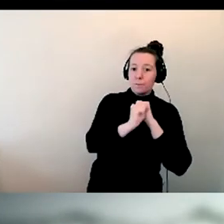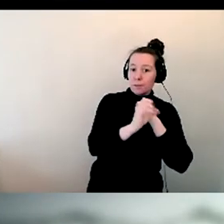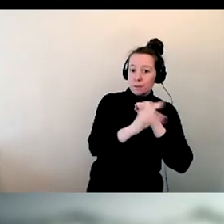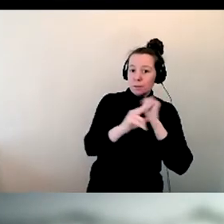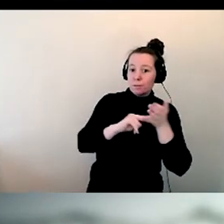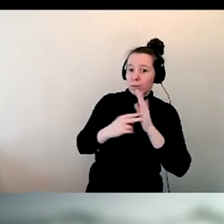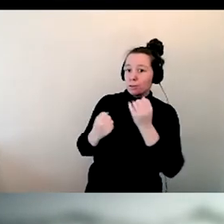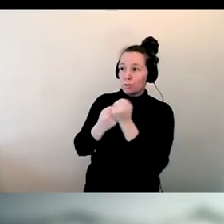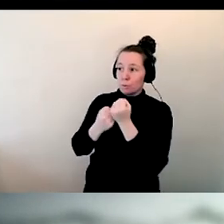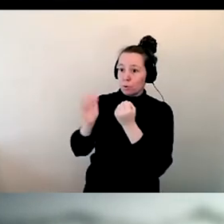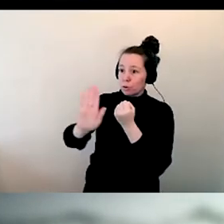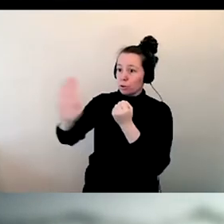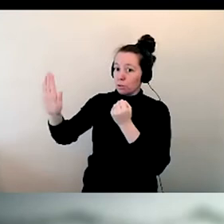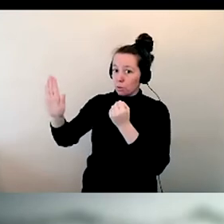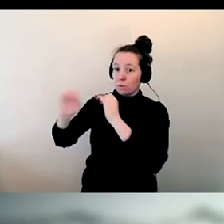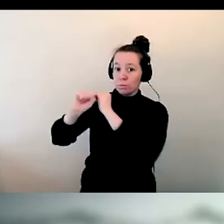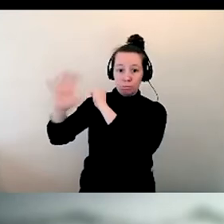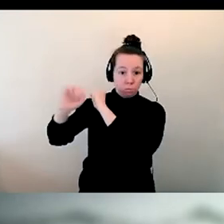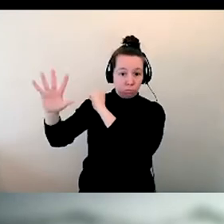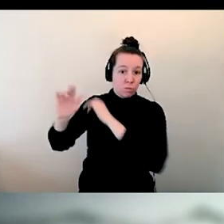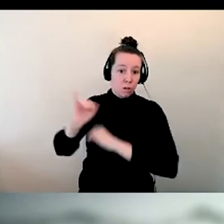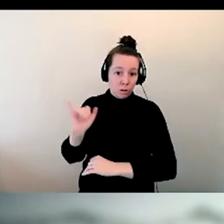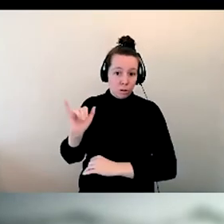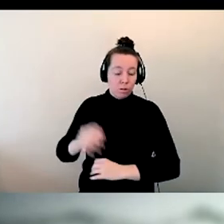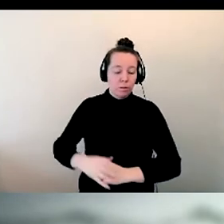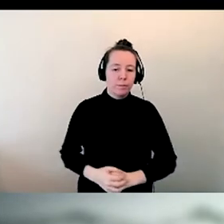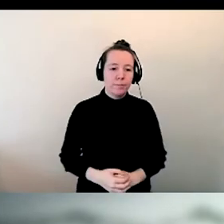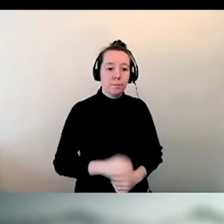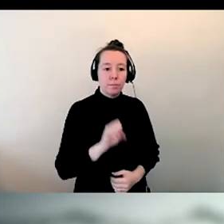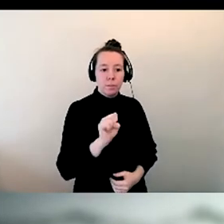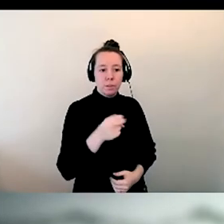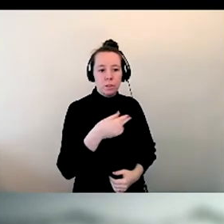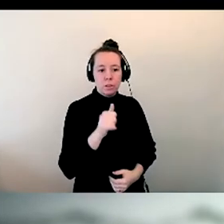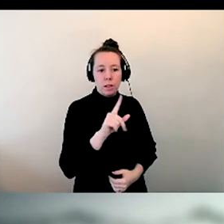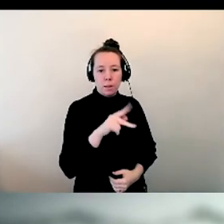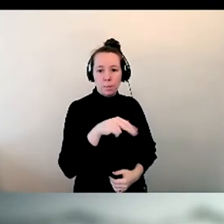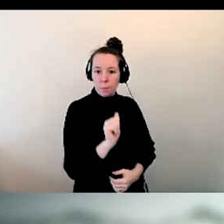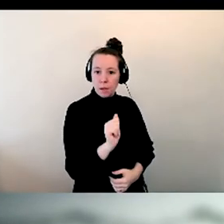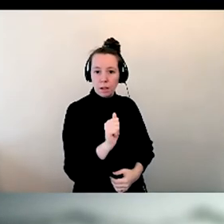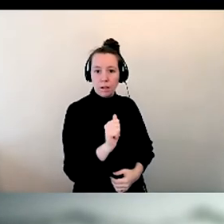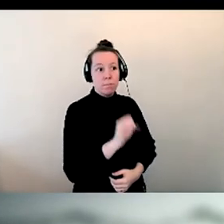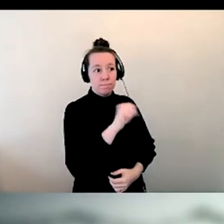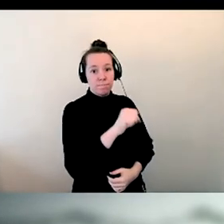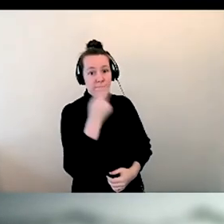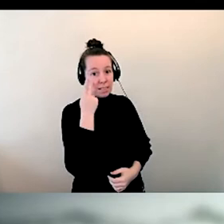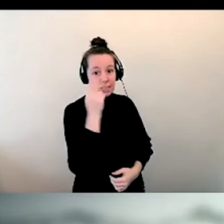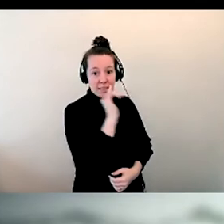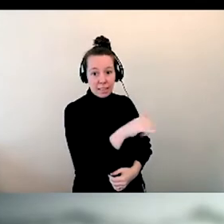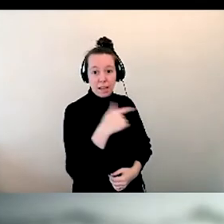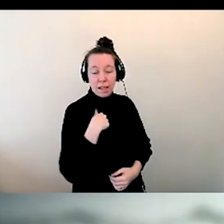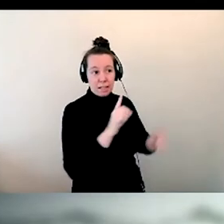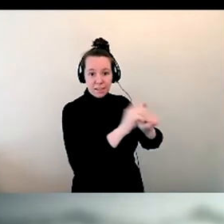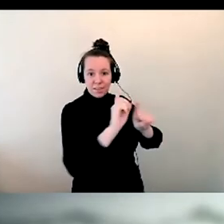Yeah, that makes sense. I'm gathering that also worked for a lot of you guys too. A lot of ARCs coming your way or e-galleys or